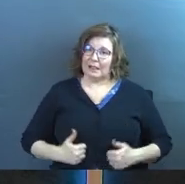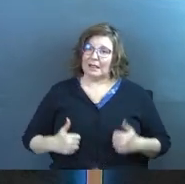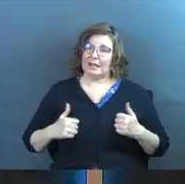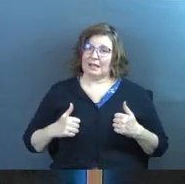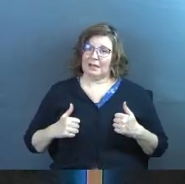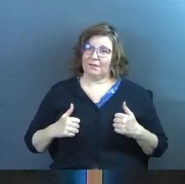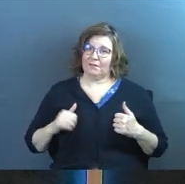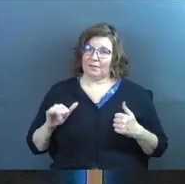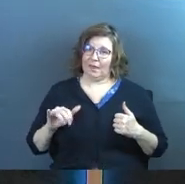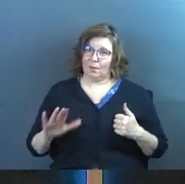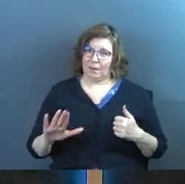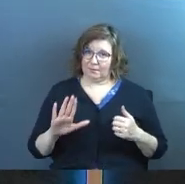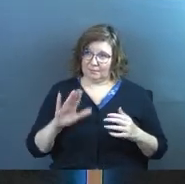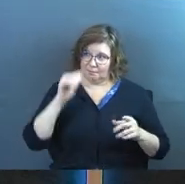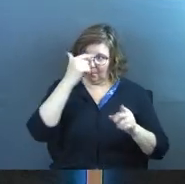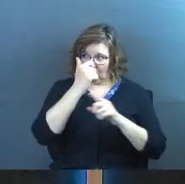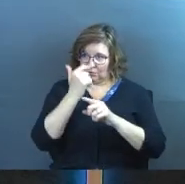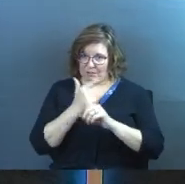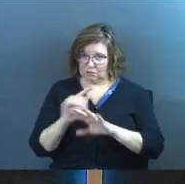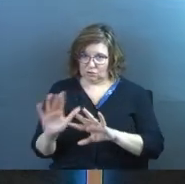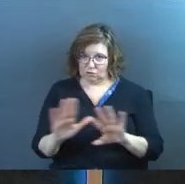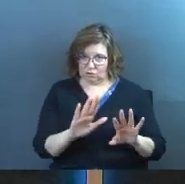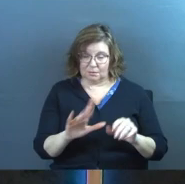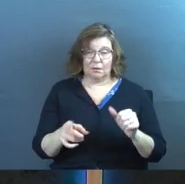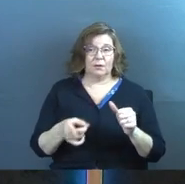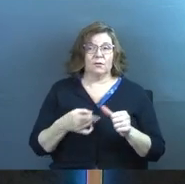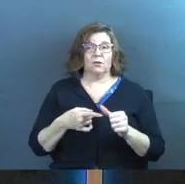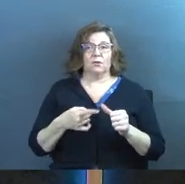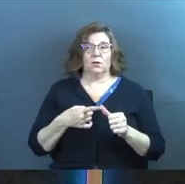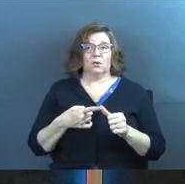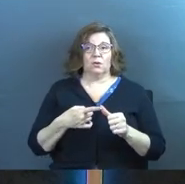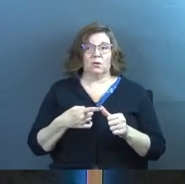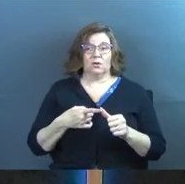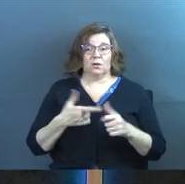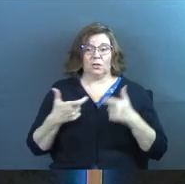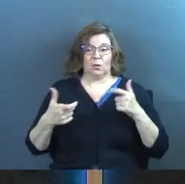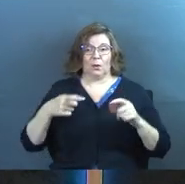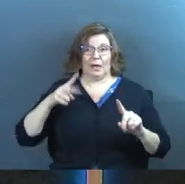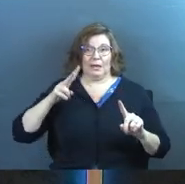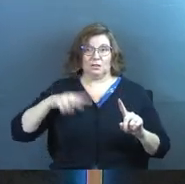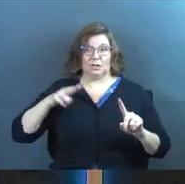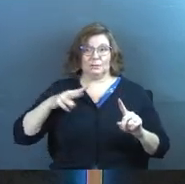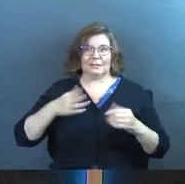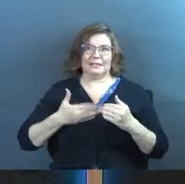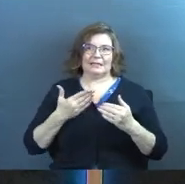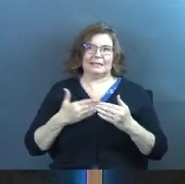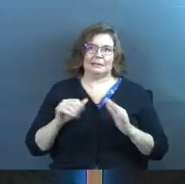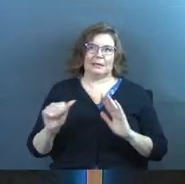it, brothers and sisters. Number one, the great judgment is an easy A.